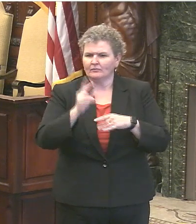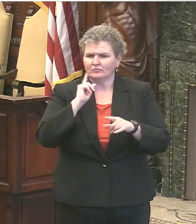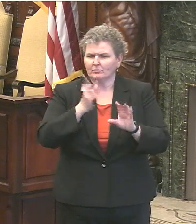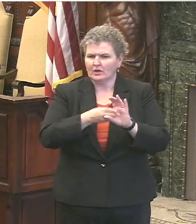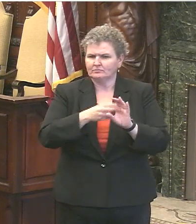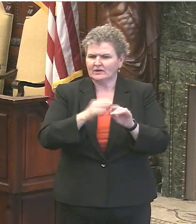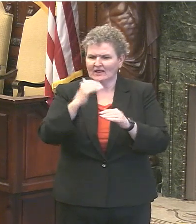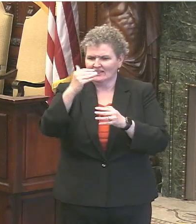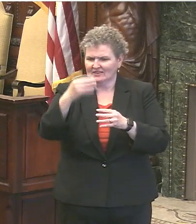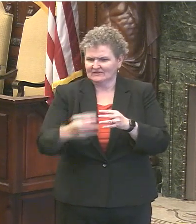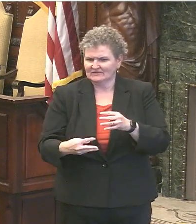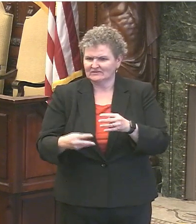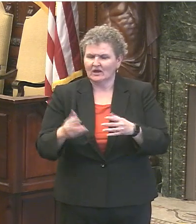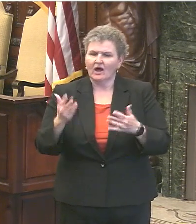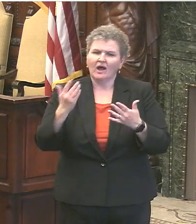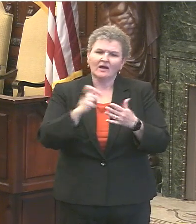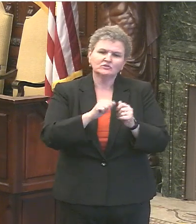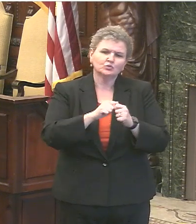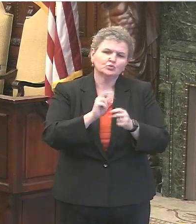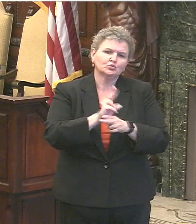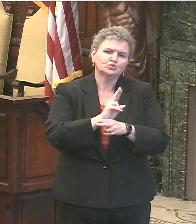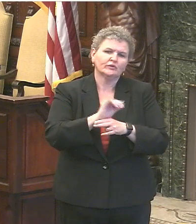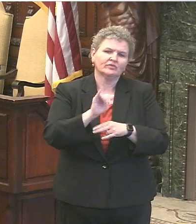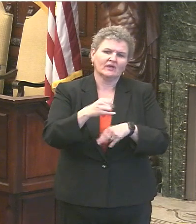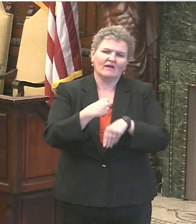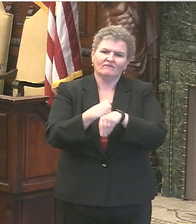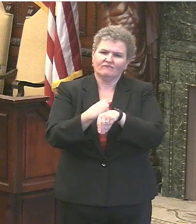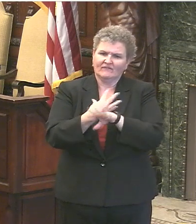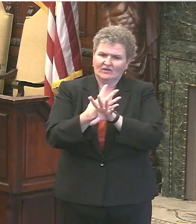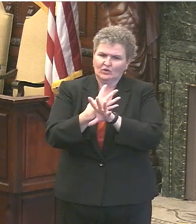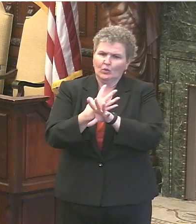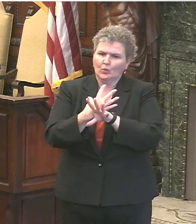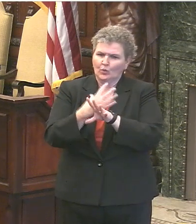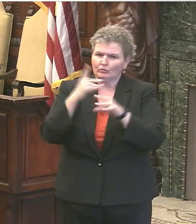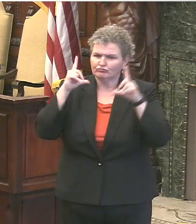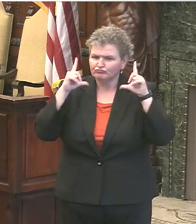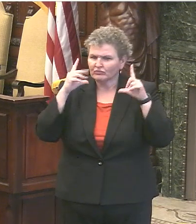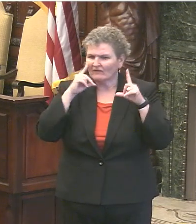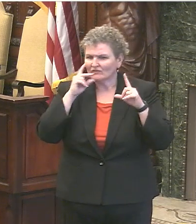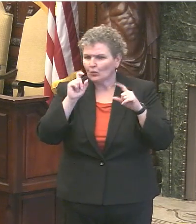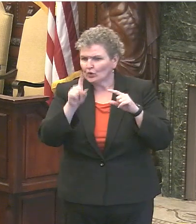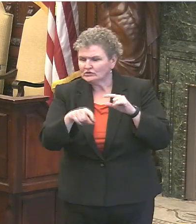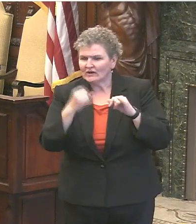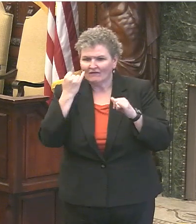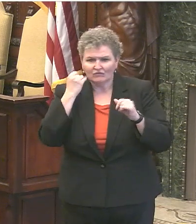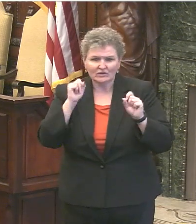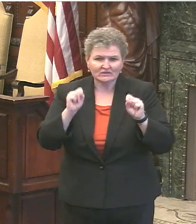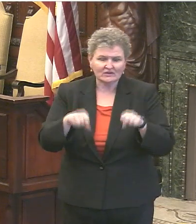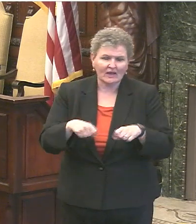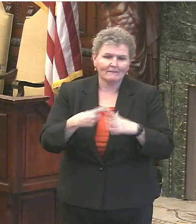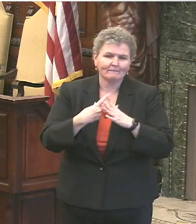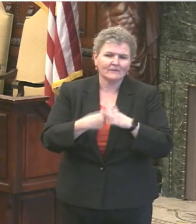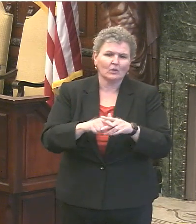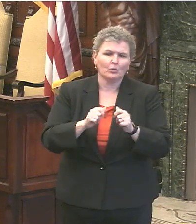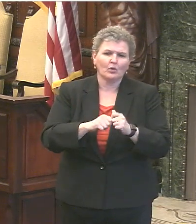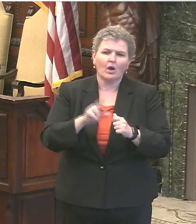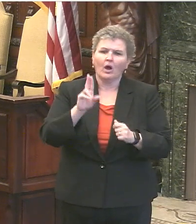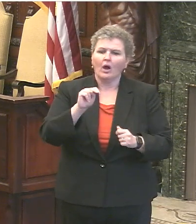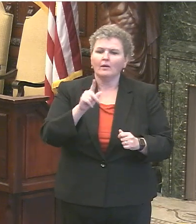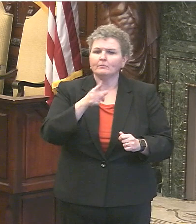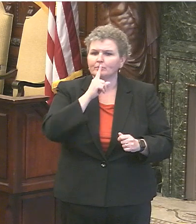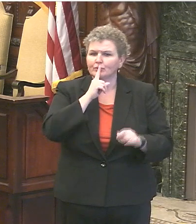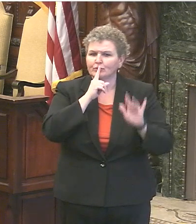list. We also ask that you use video to ask your question if you are able to, and we will begin unmuting reporters one by one to